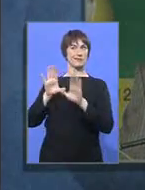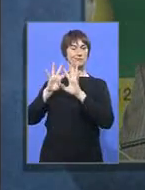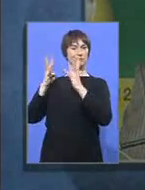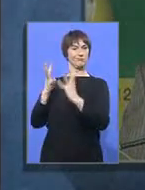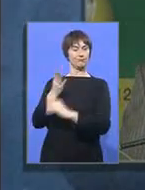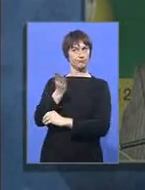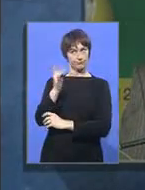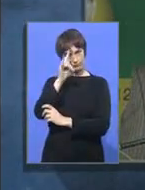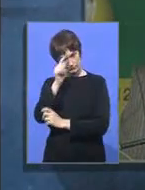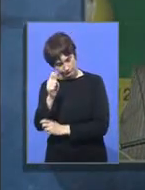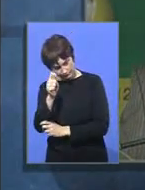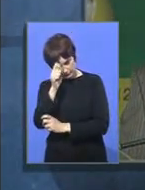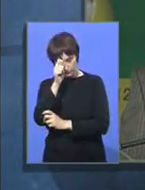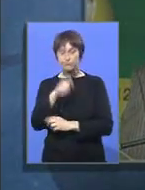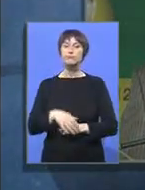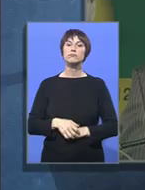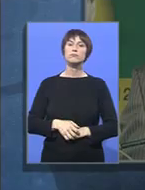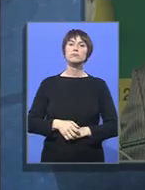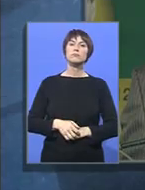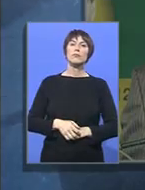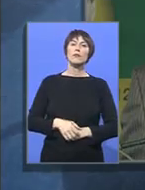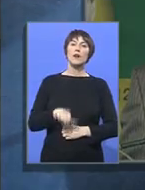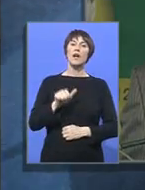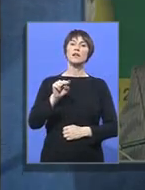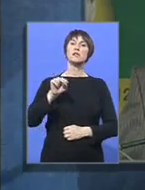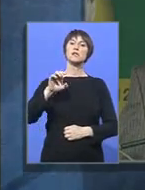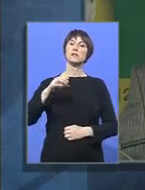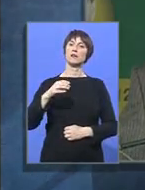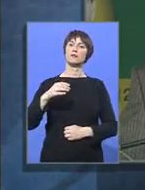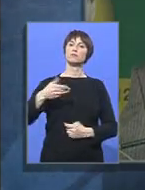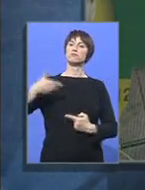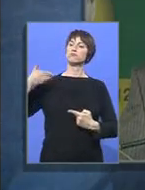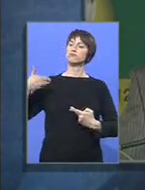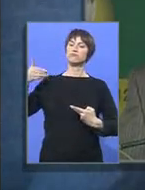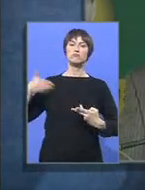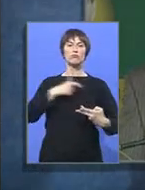family members of all former ANC presidents,